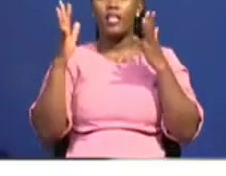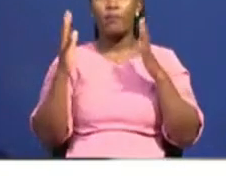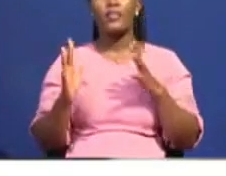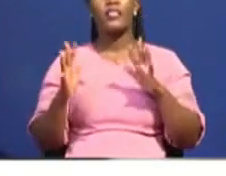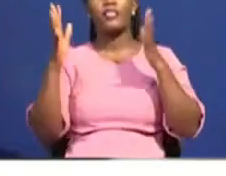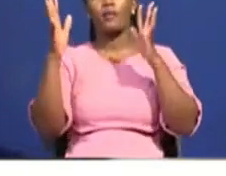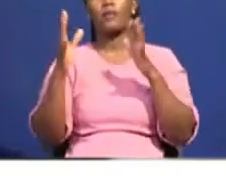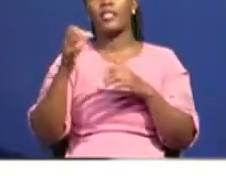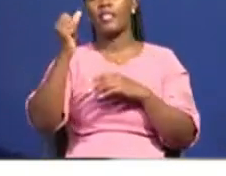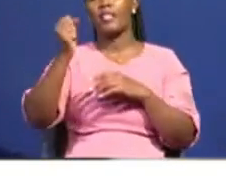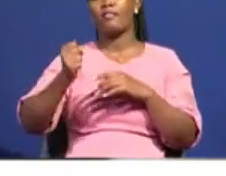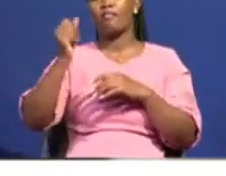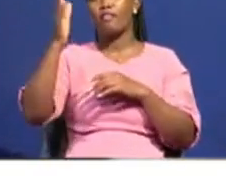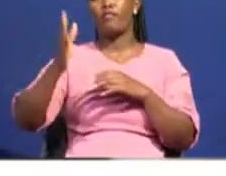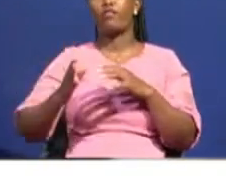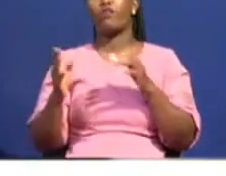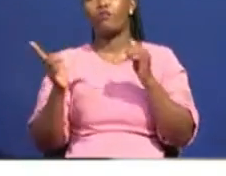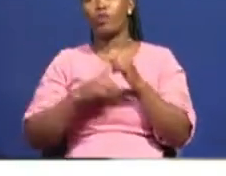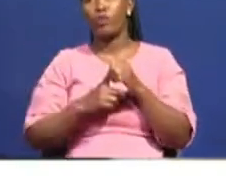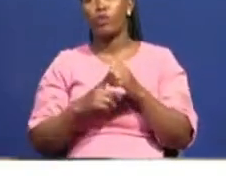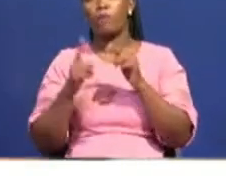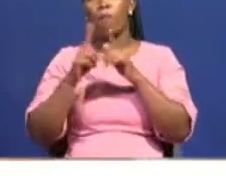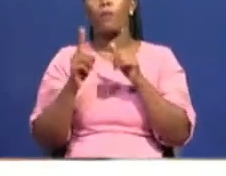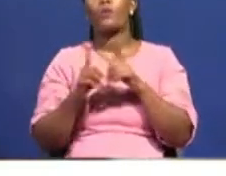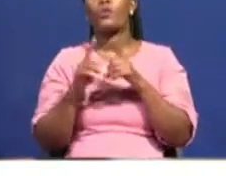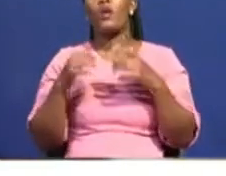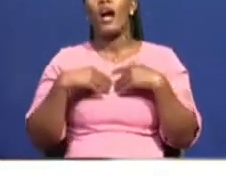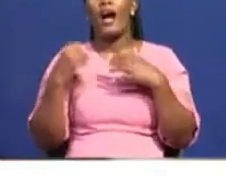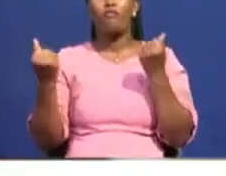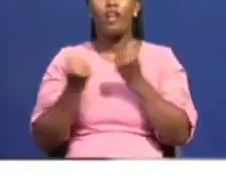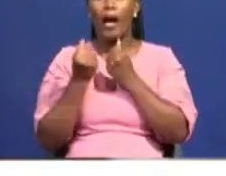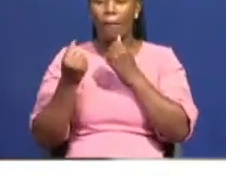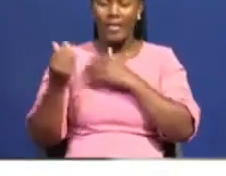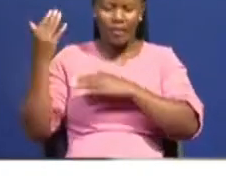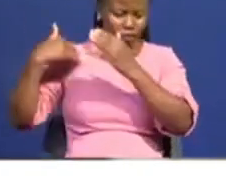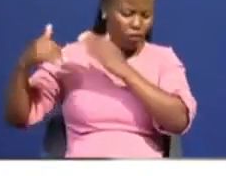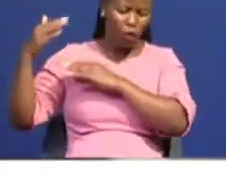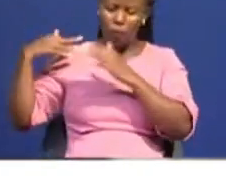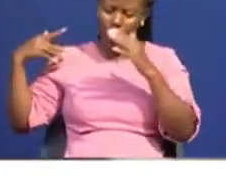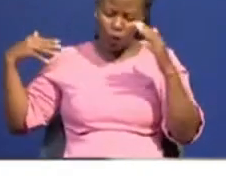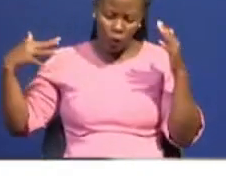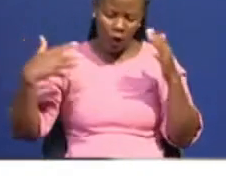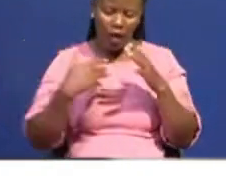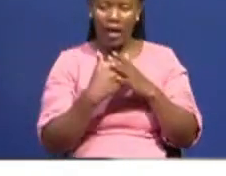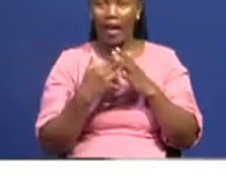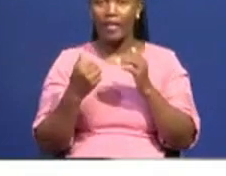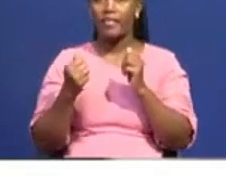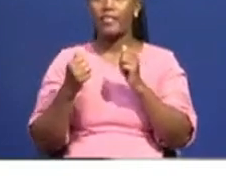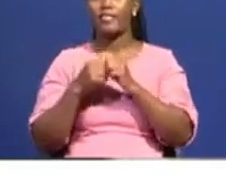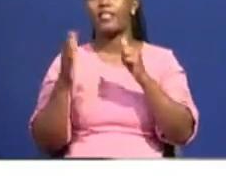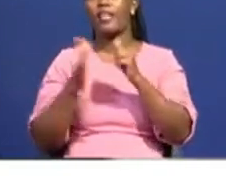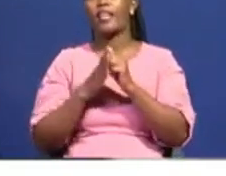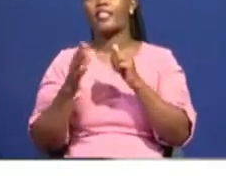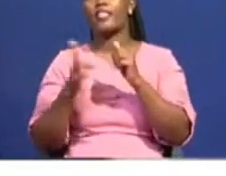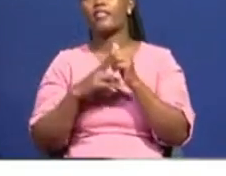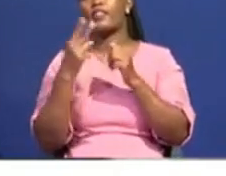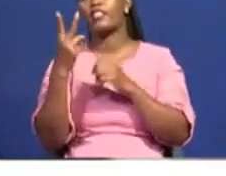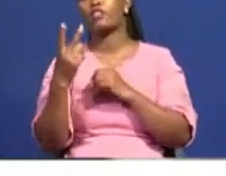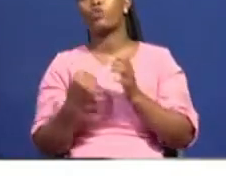the 5th of June, and it has happened ever since 1972. However, when you look